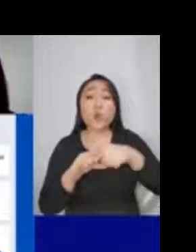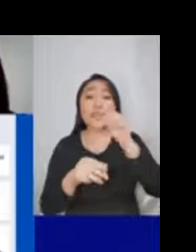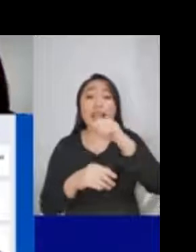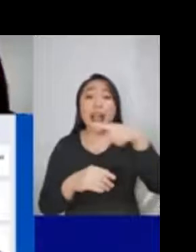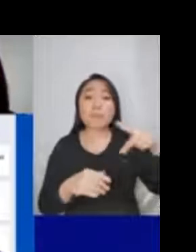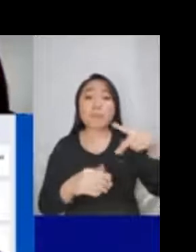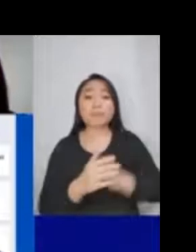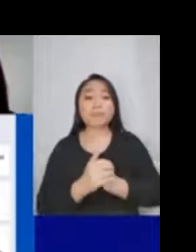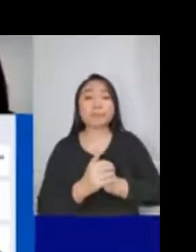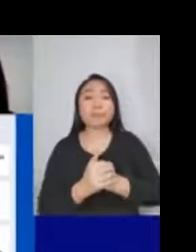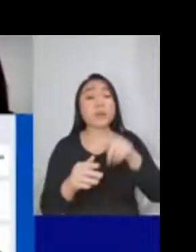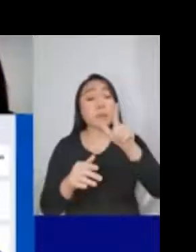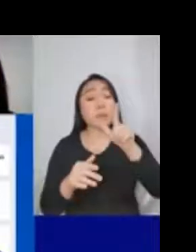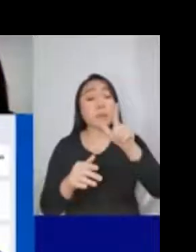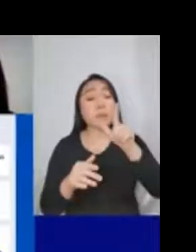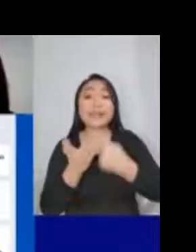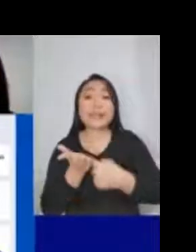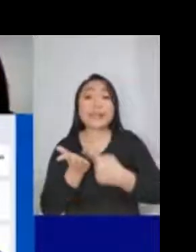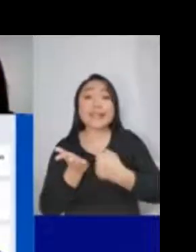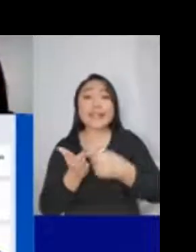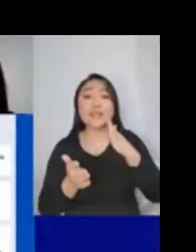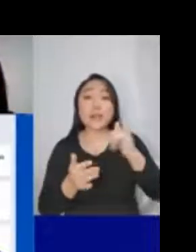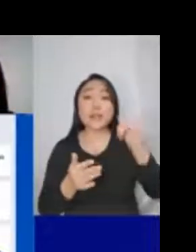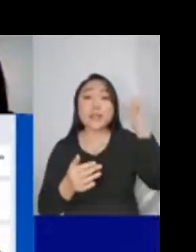for downloads at Google Play Store. Just type